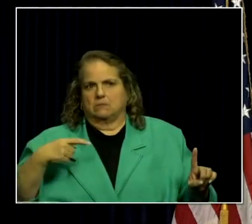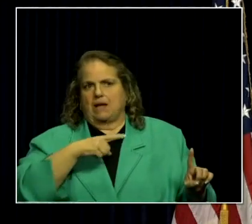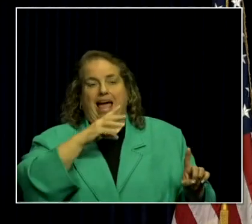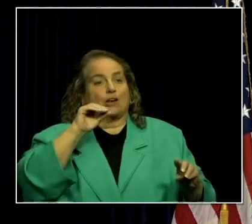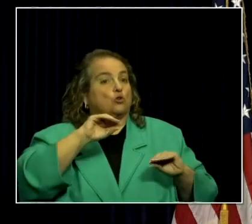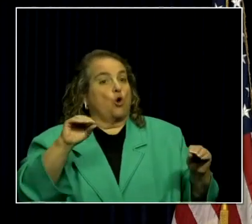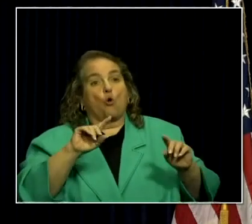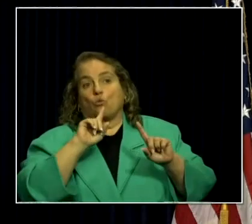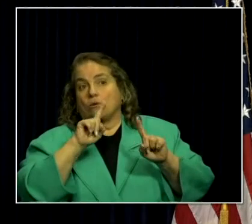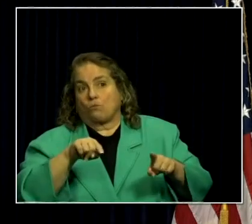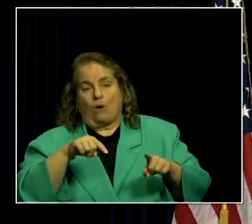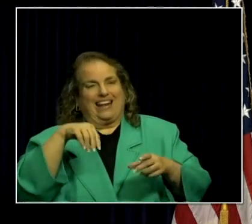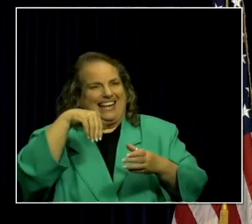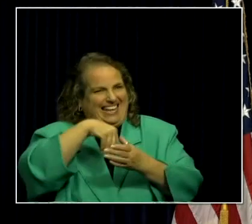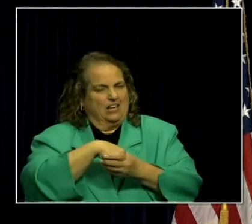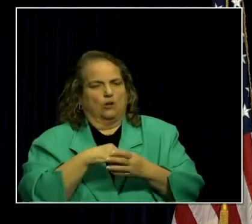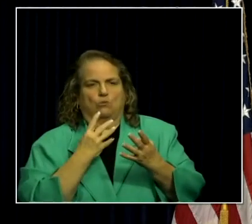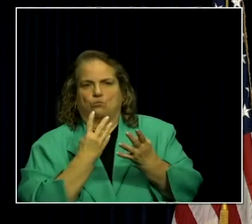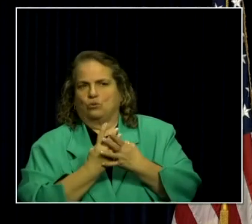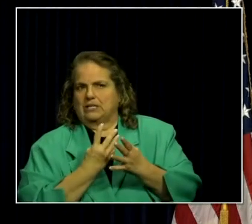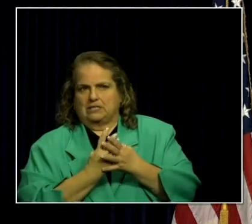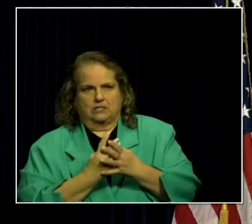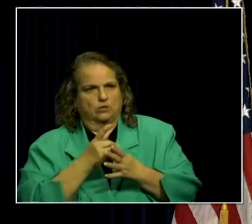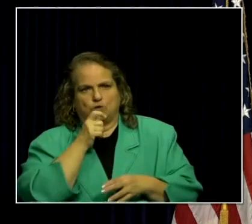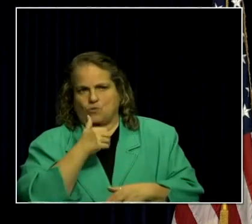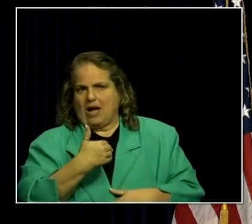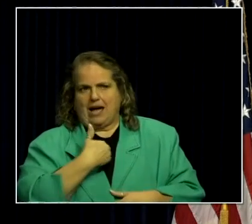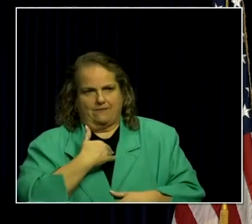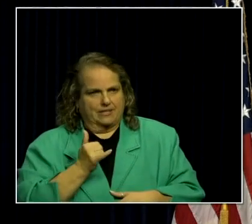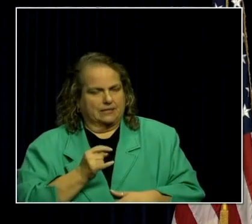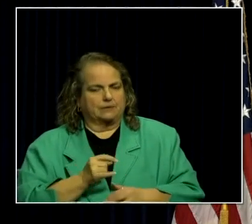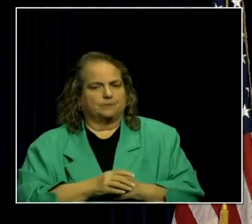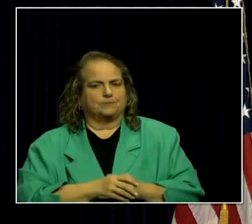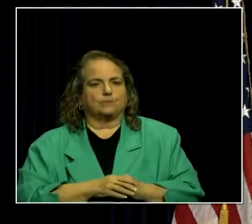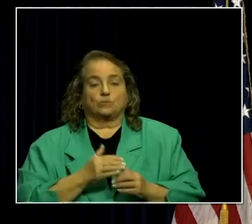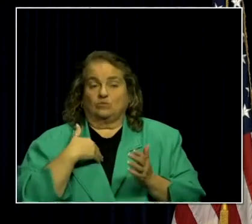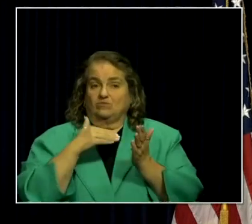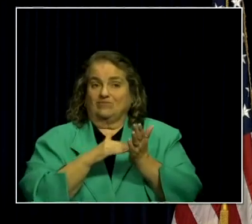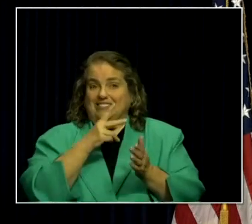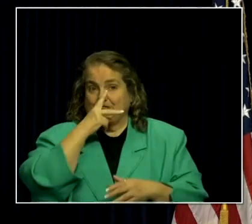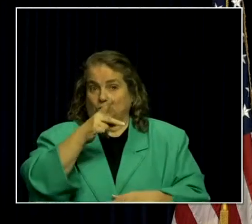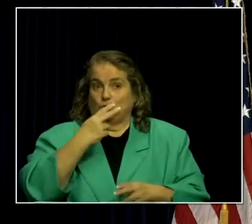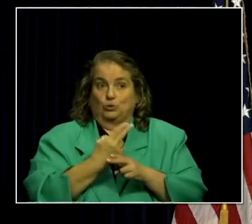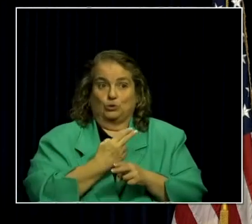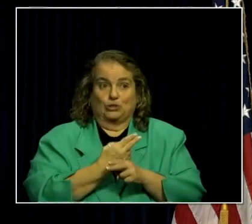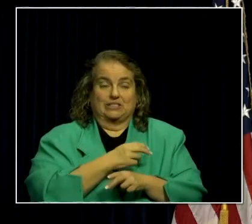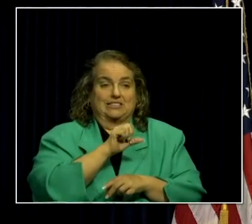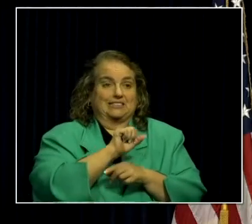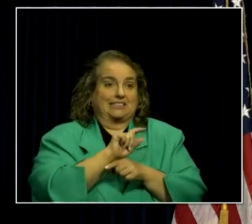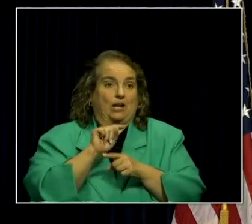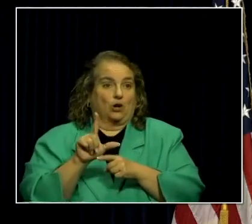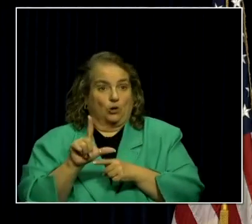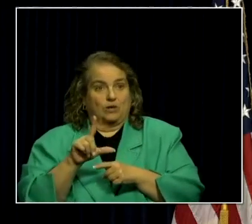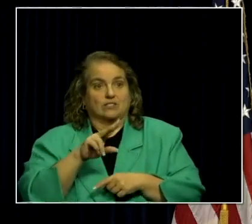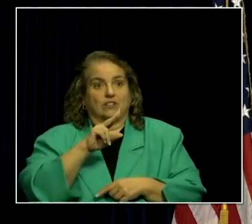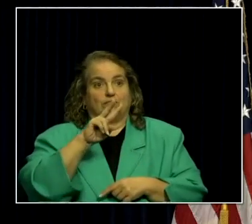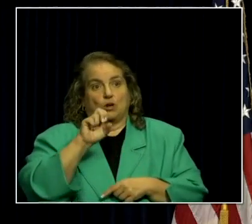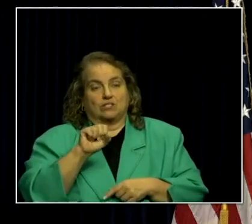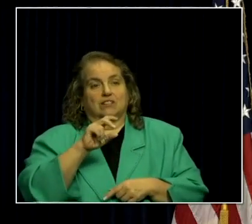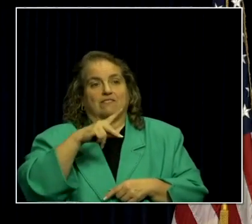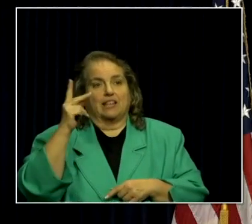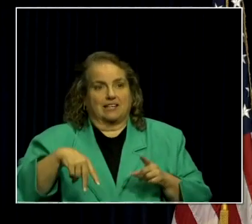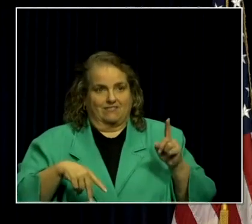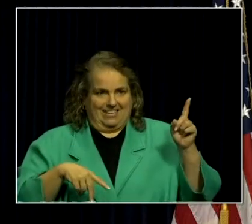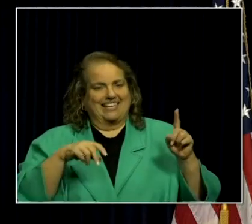any report from jails. We often see you use the St. Louis versus Philadelphia graph. Yeah, we